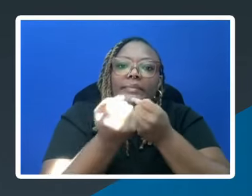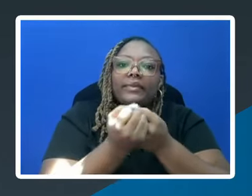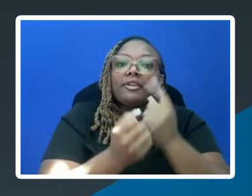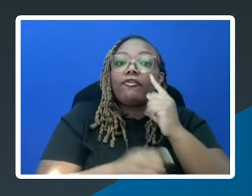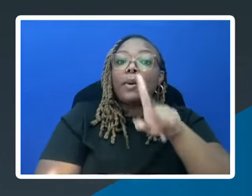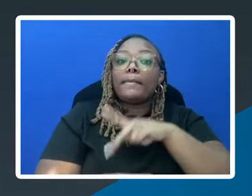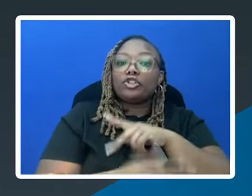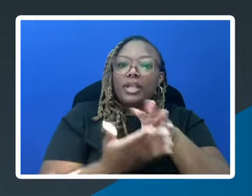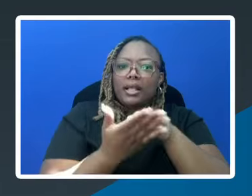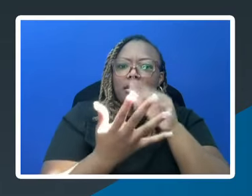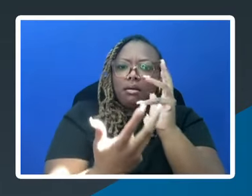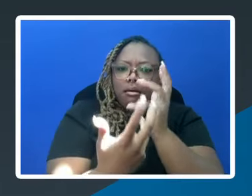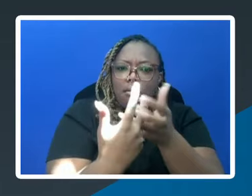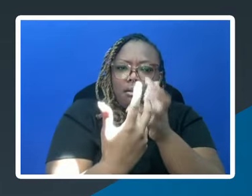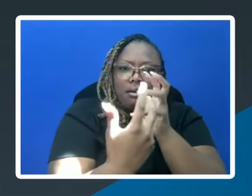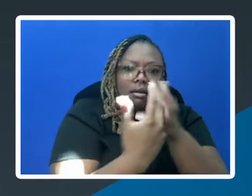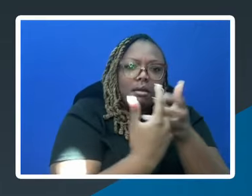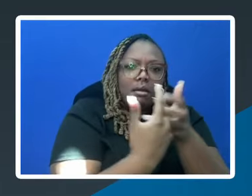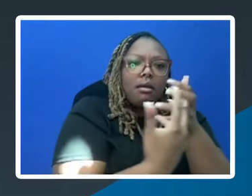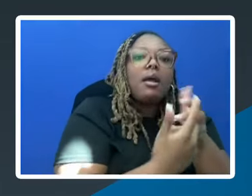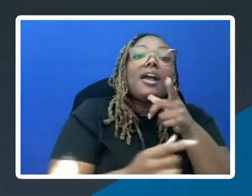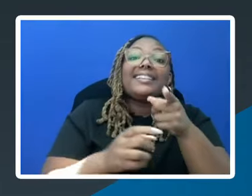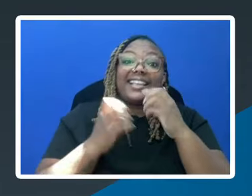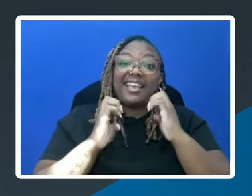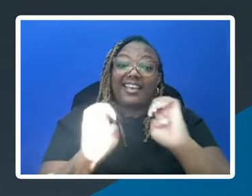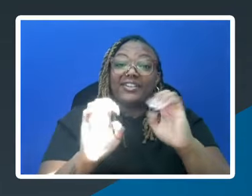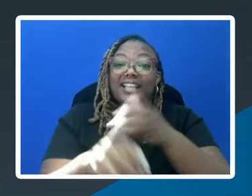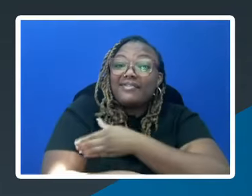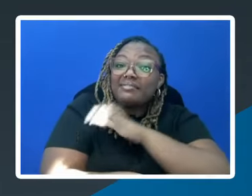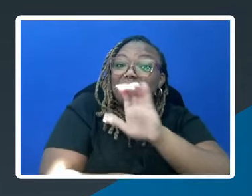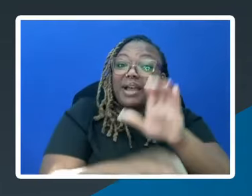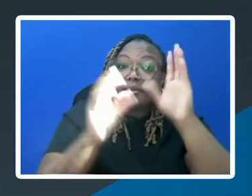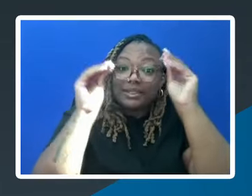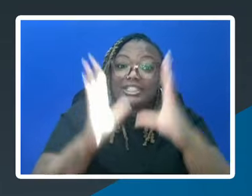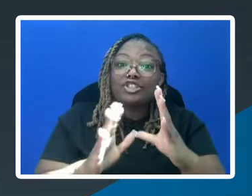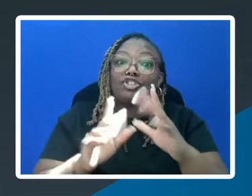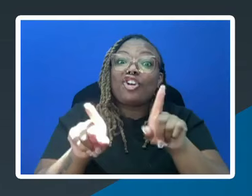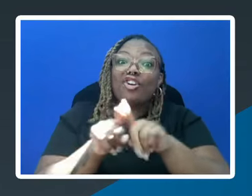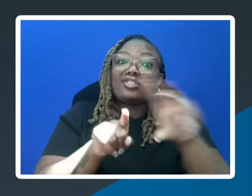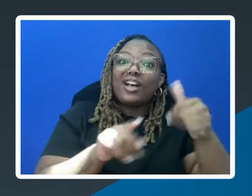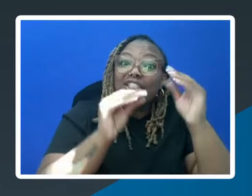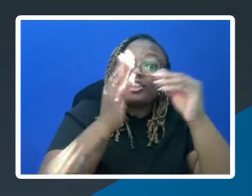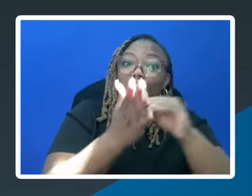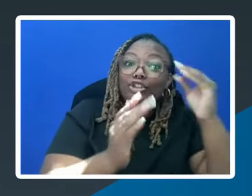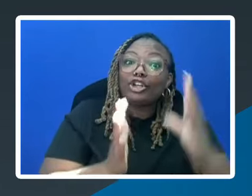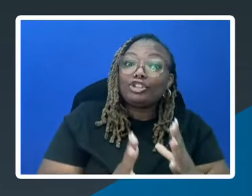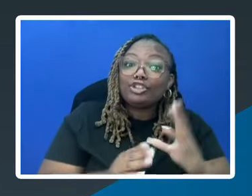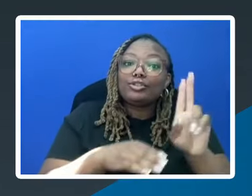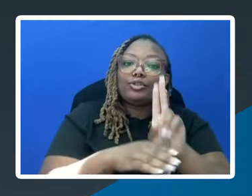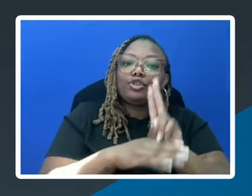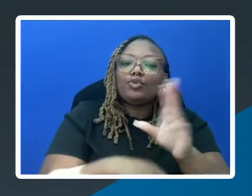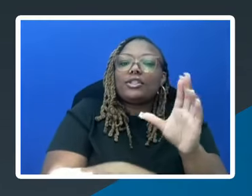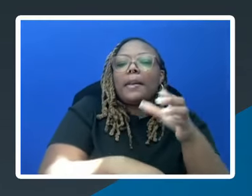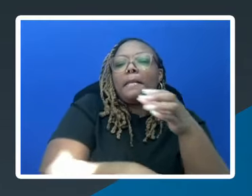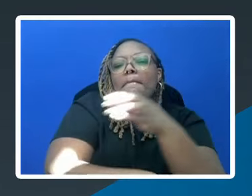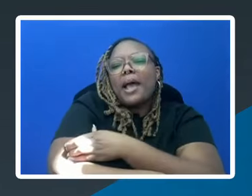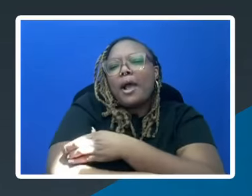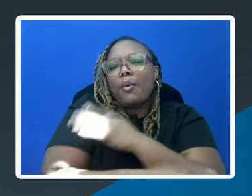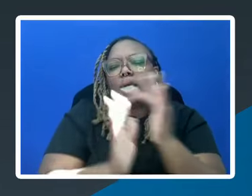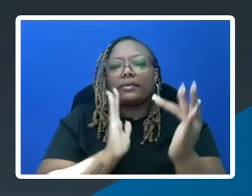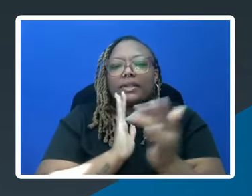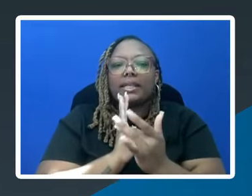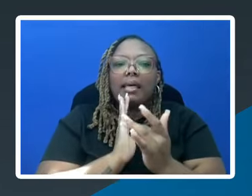his efforts have empowered educators and learners alike to harness the power of technology so that they can achieve